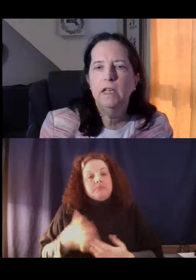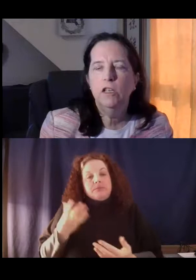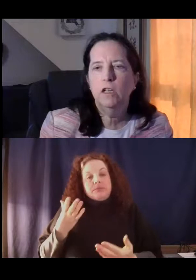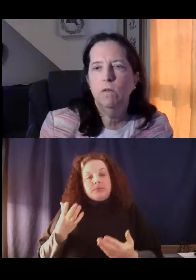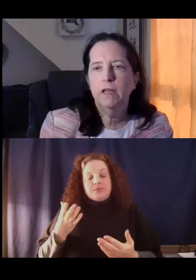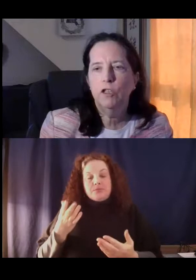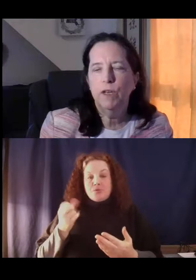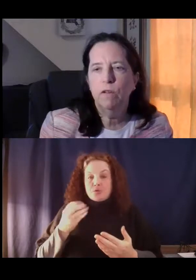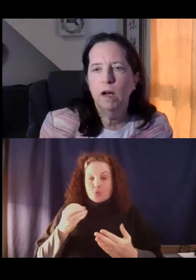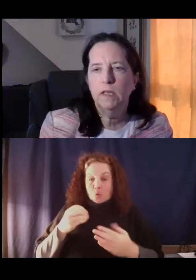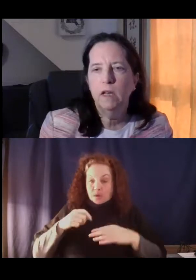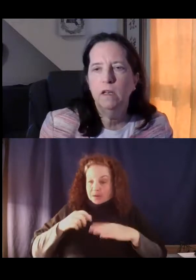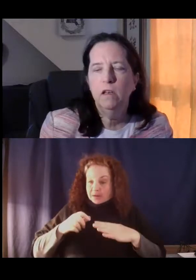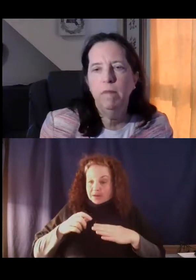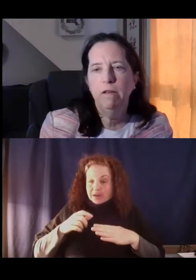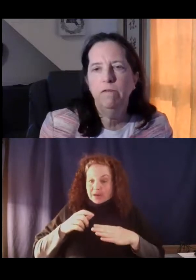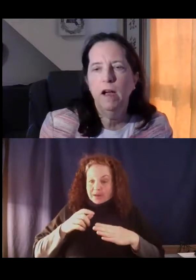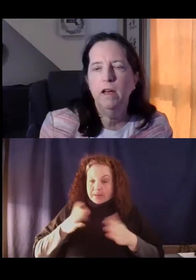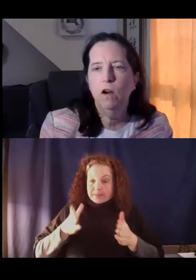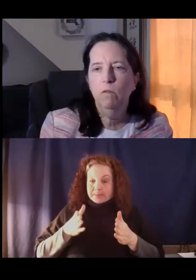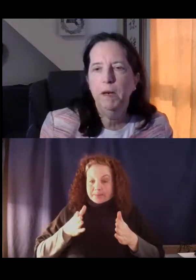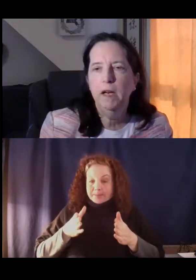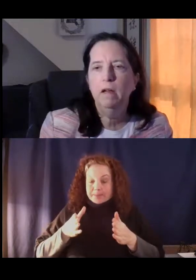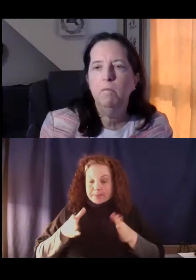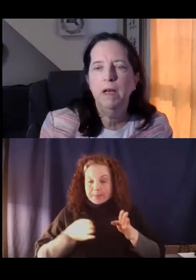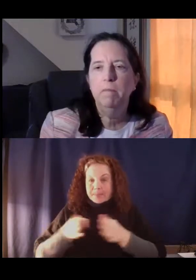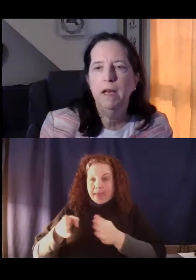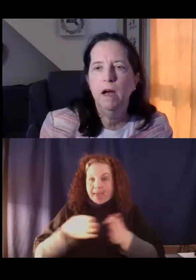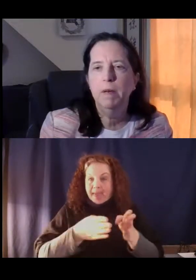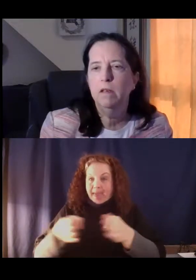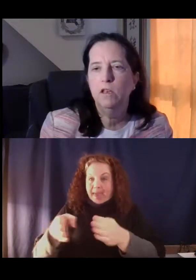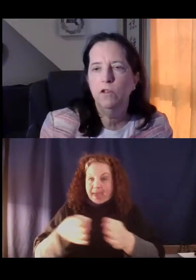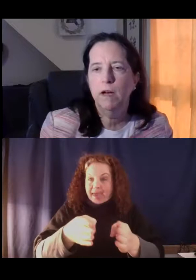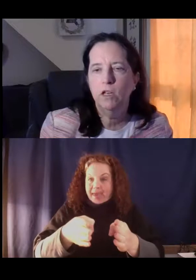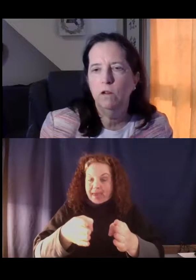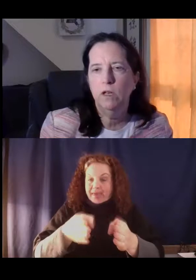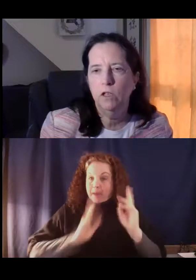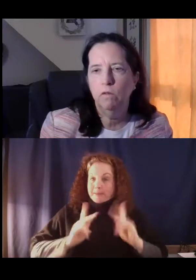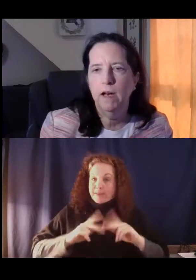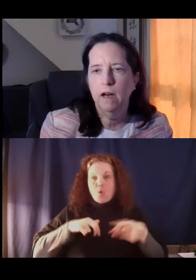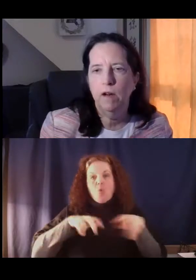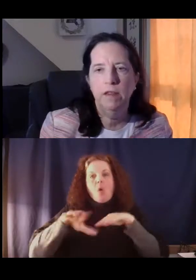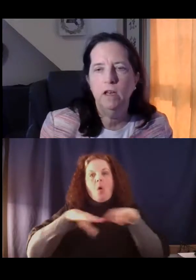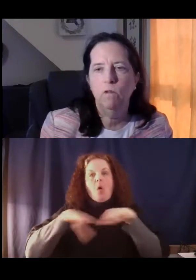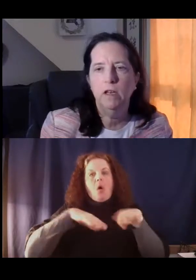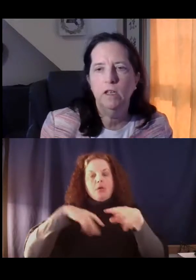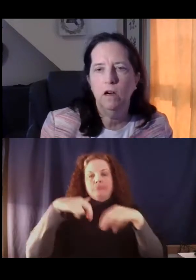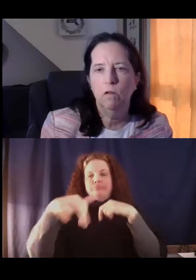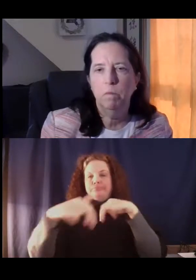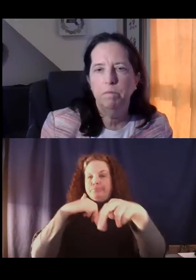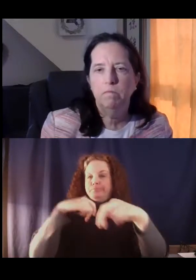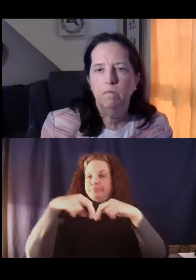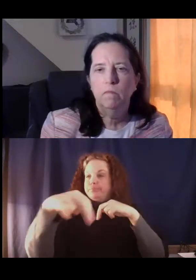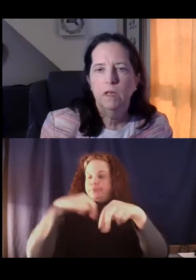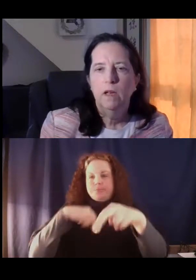not lead to the correct street crossing. You may find an opening, but it may not be directing you into the right area that you want to